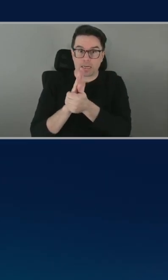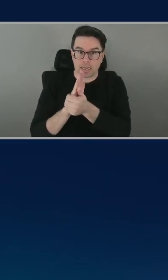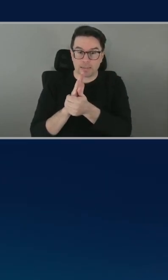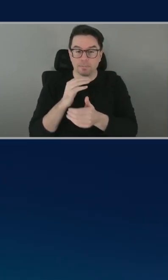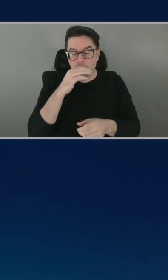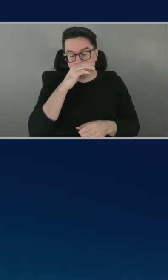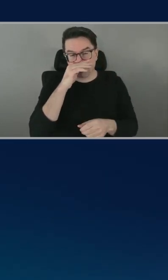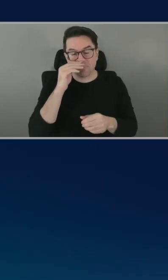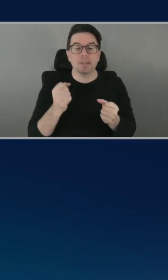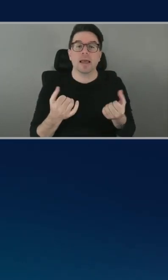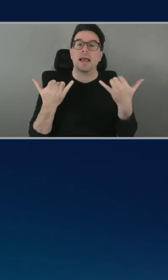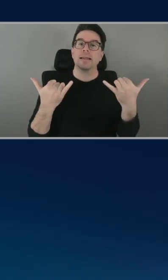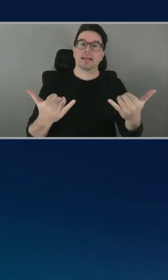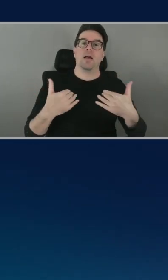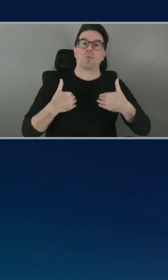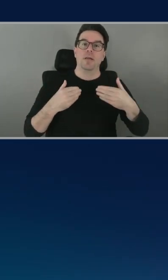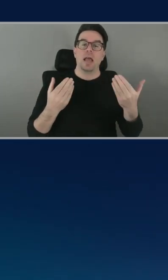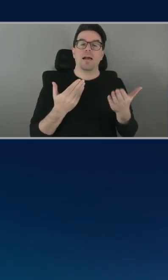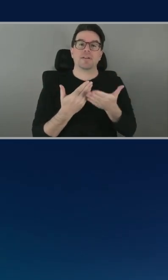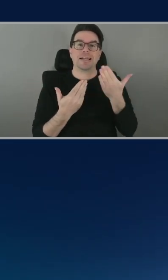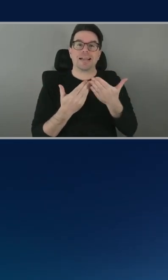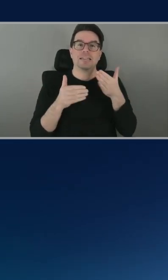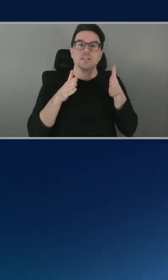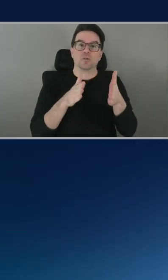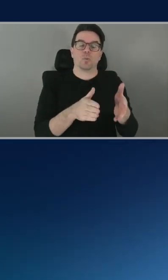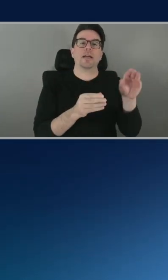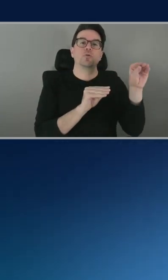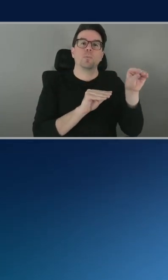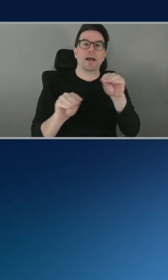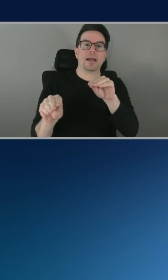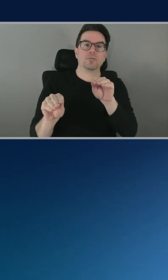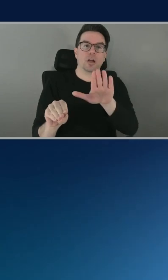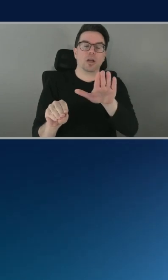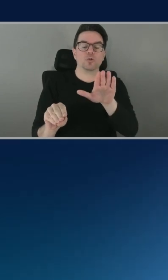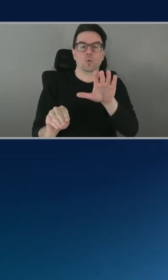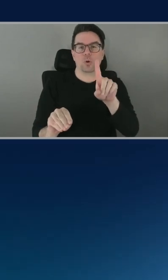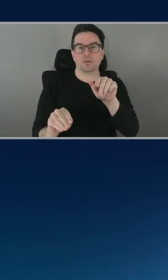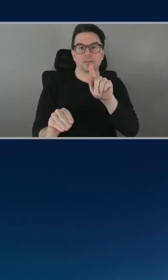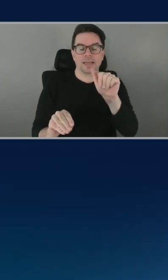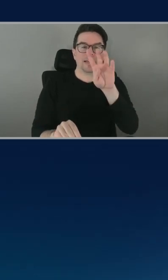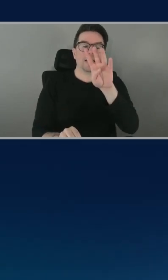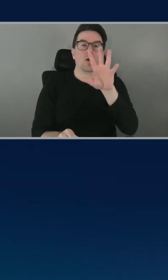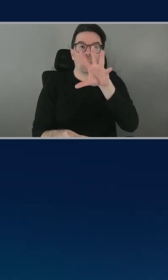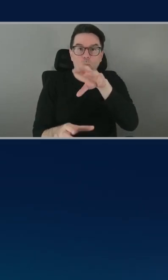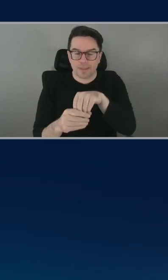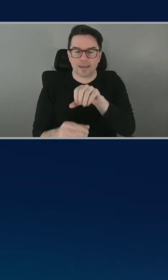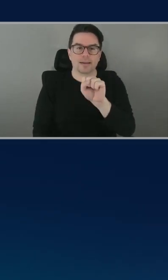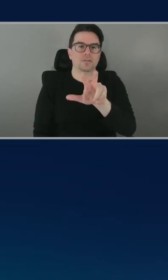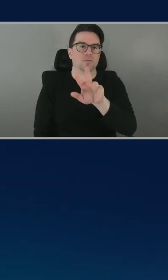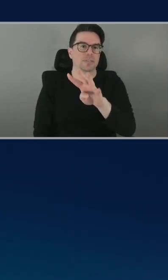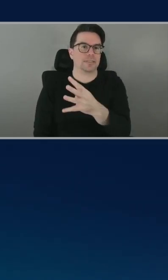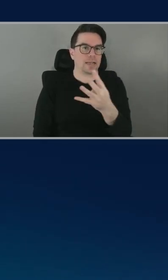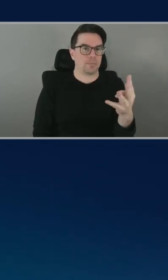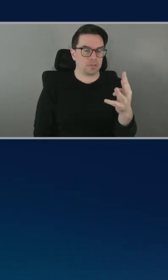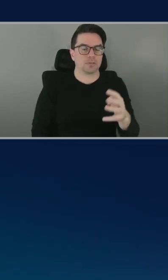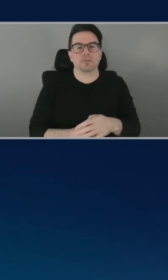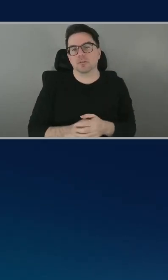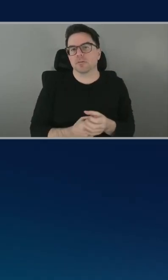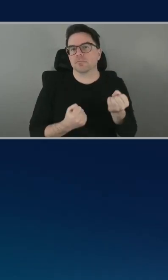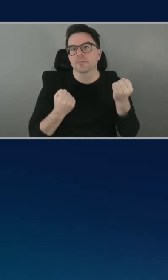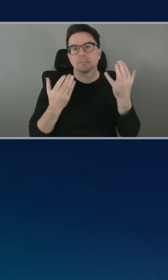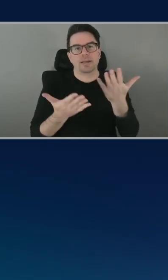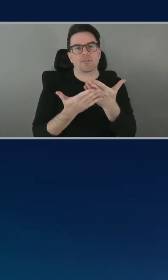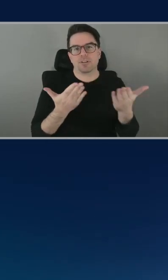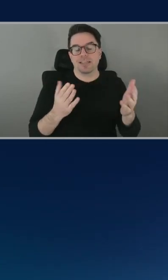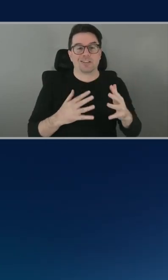now an easy way for you to be able to migrate your data into S3 Tables. And there's a bunch of things that we just launched yesterday